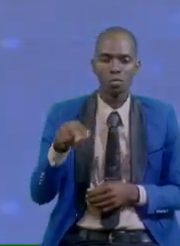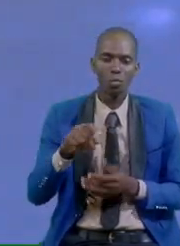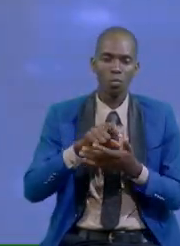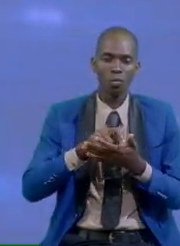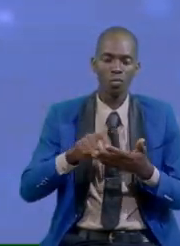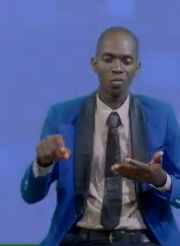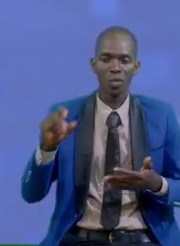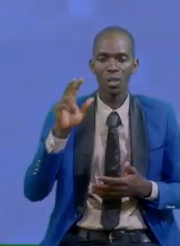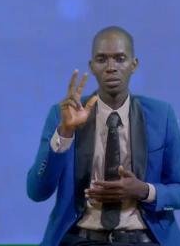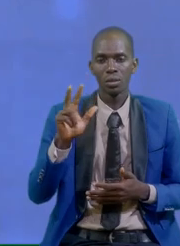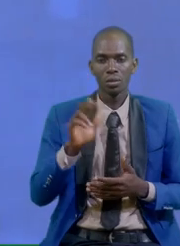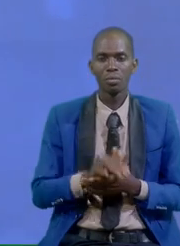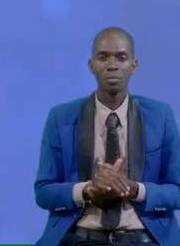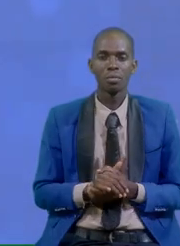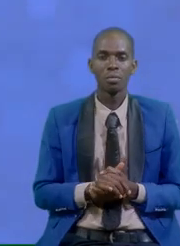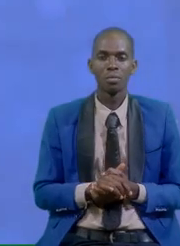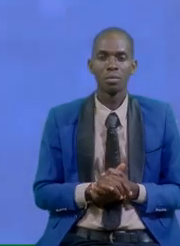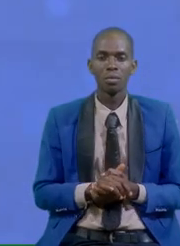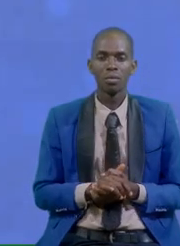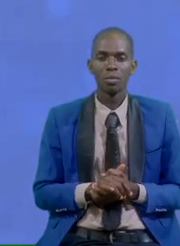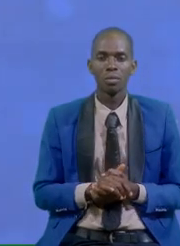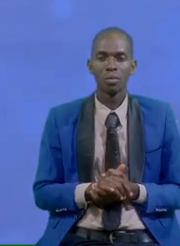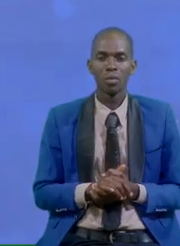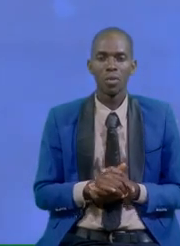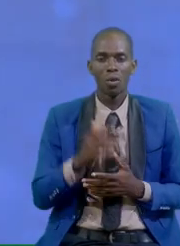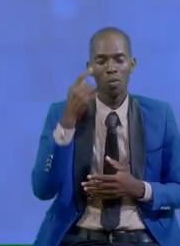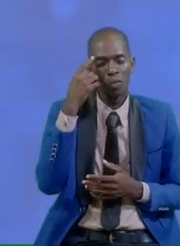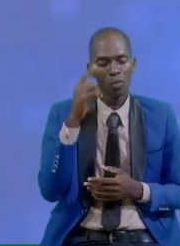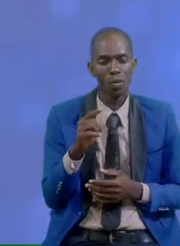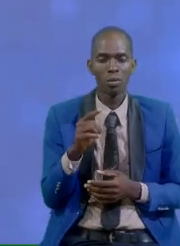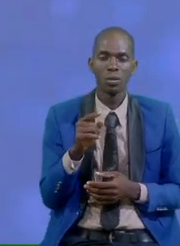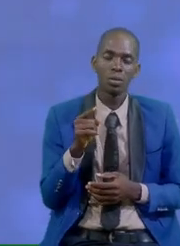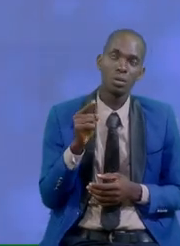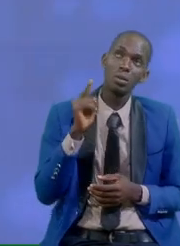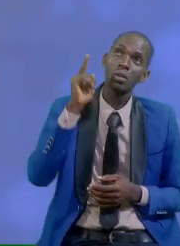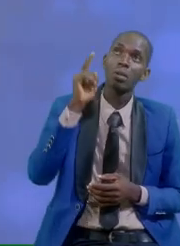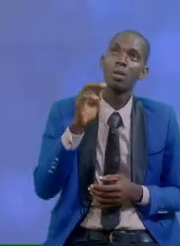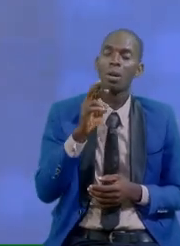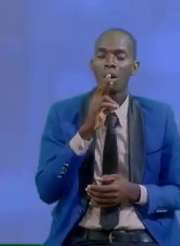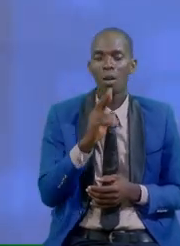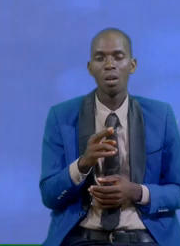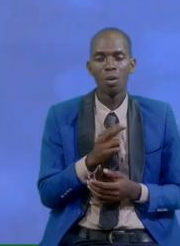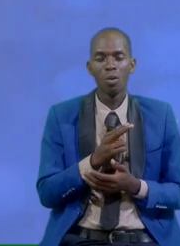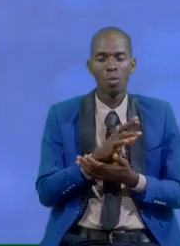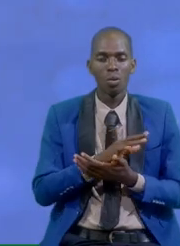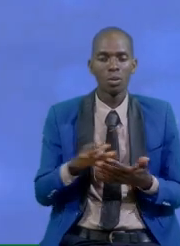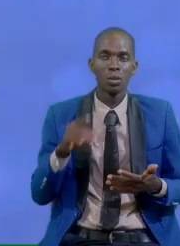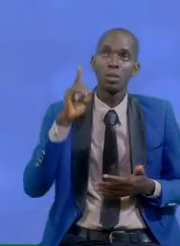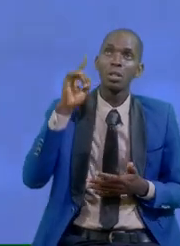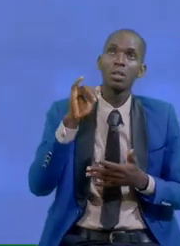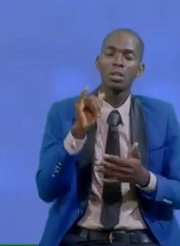22, verse 3. But thou art holy, O thou that inhabitest